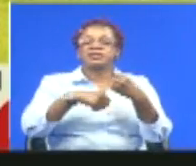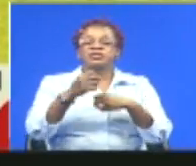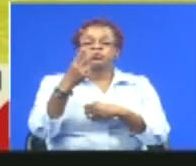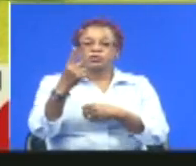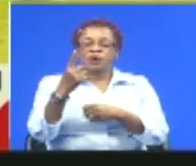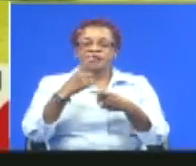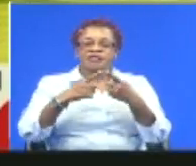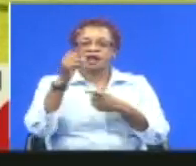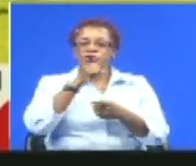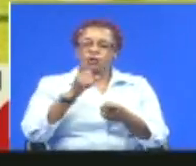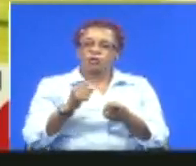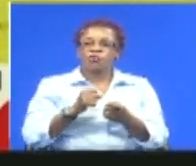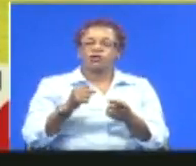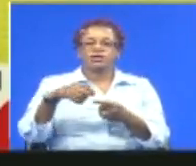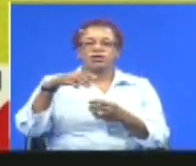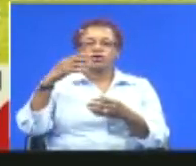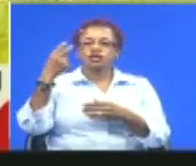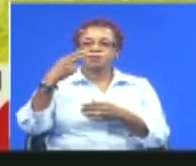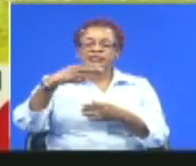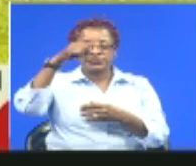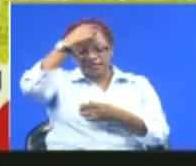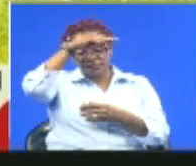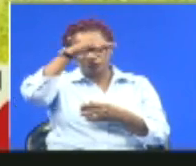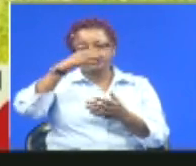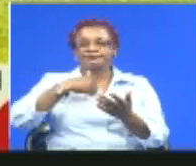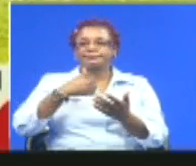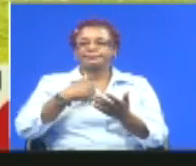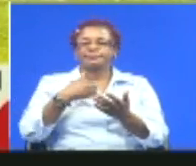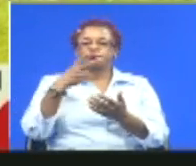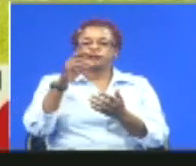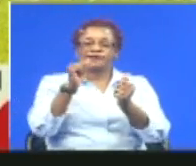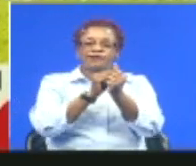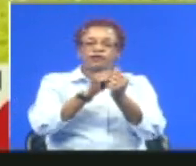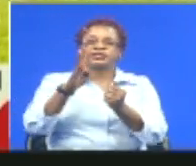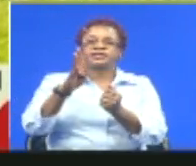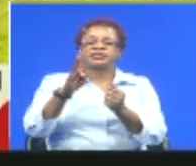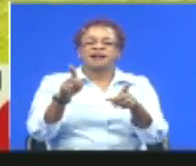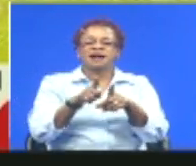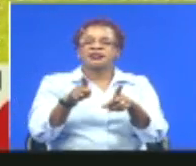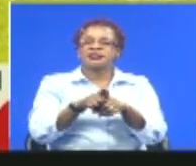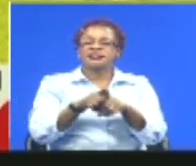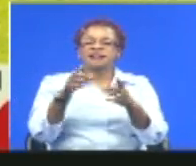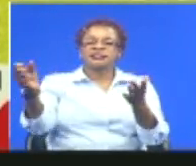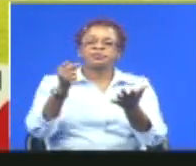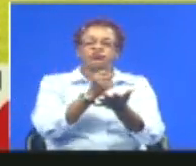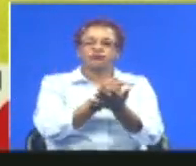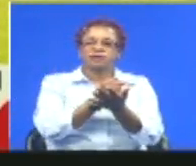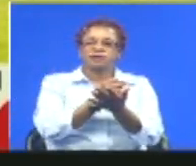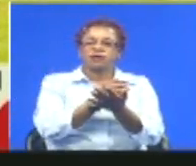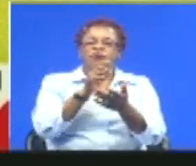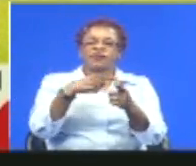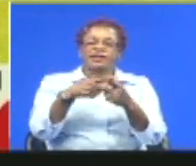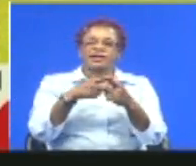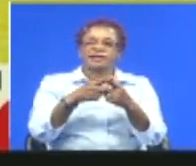21-year-old hospitality graduate made her senior team debut in 2014, coming in as a substitute in place of the then first-choice